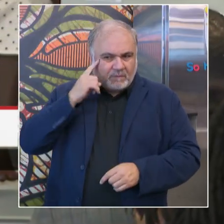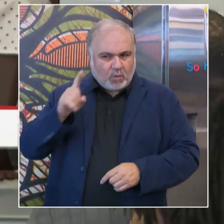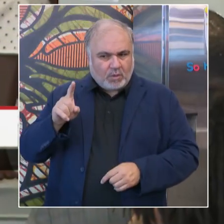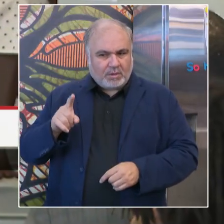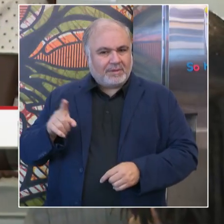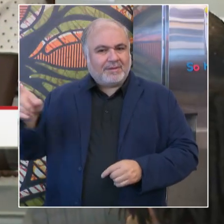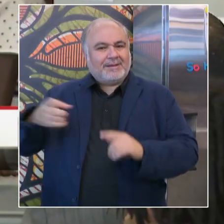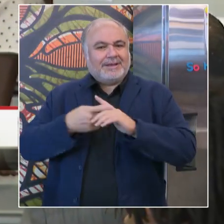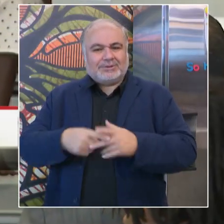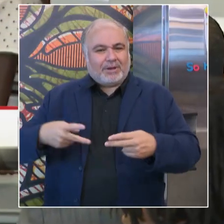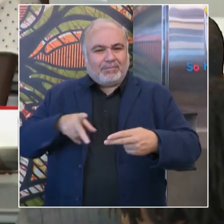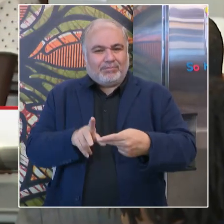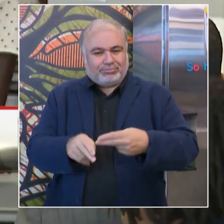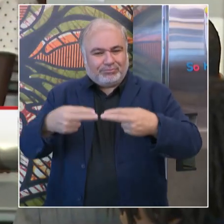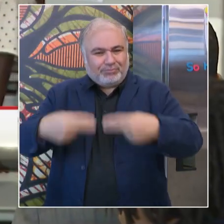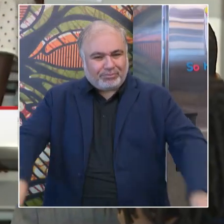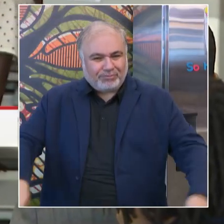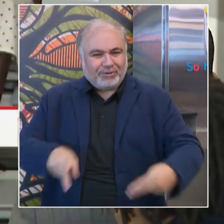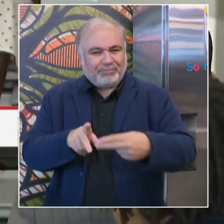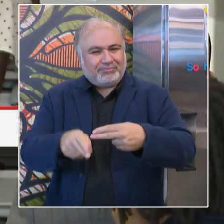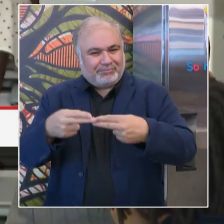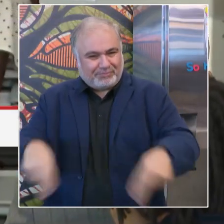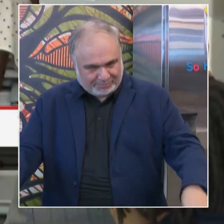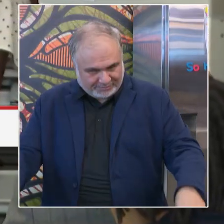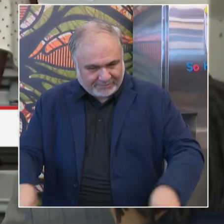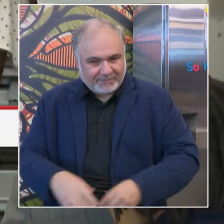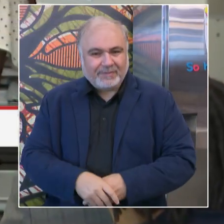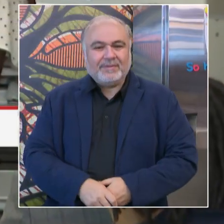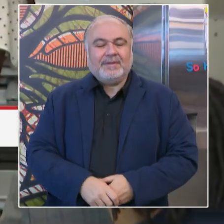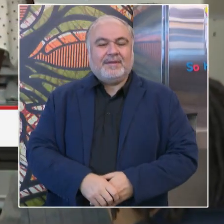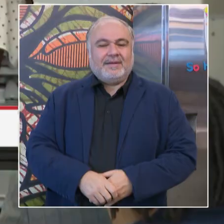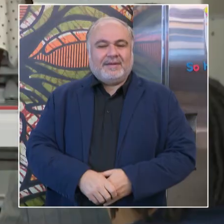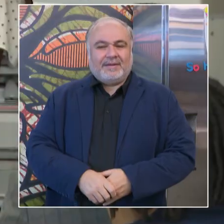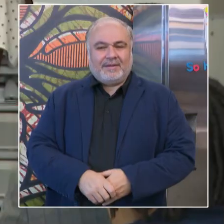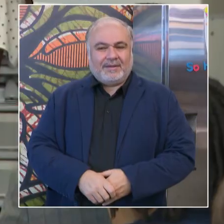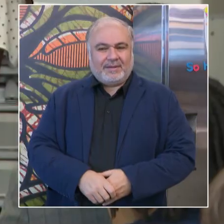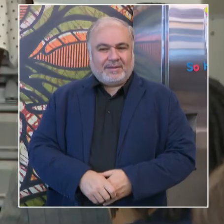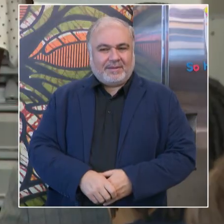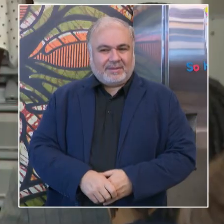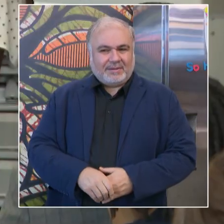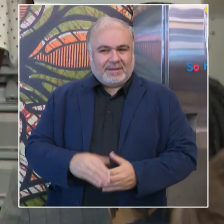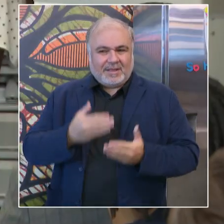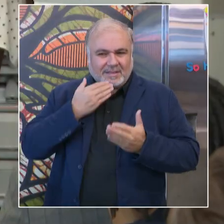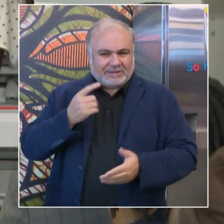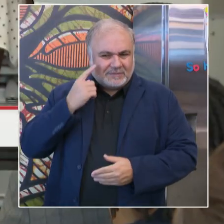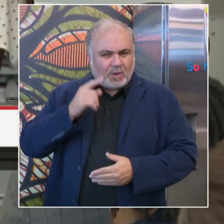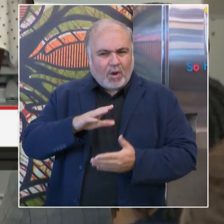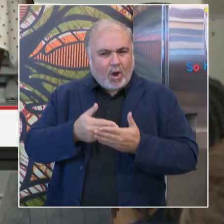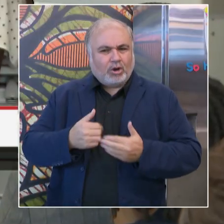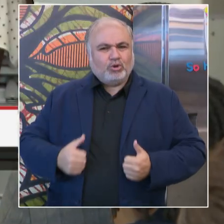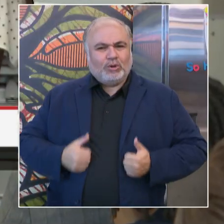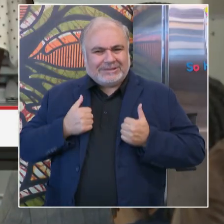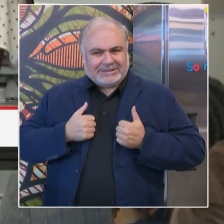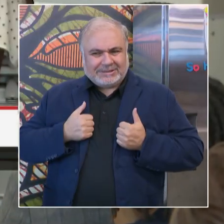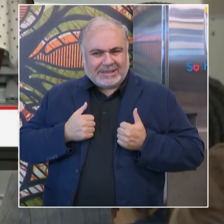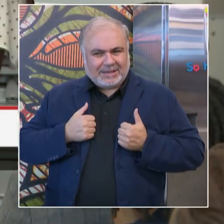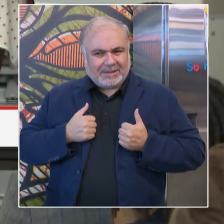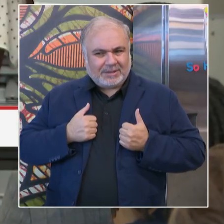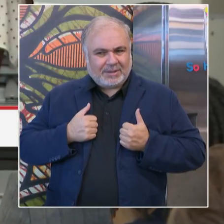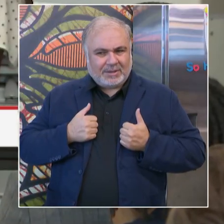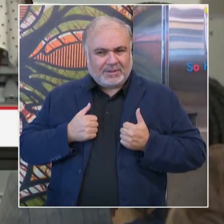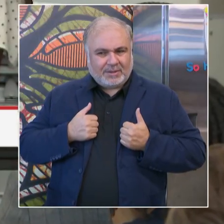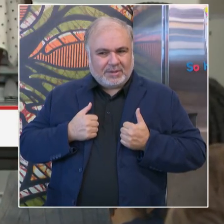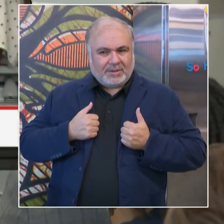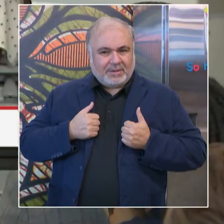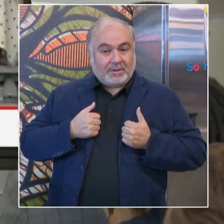campus. It's allowed us to serve exponentially more residents of Ward 7 and Ward 8. And today we're especially